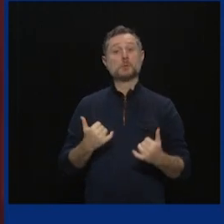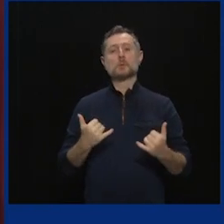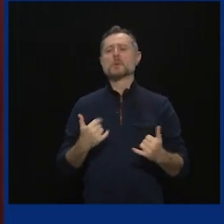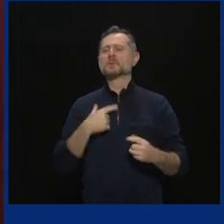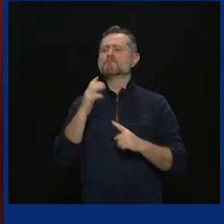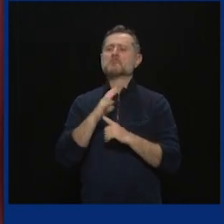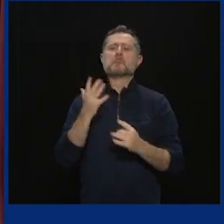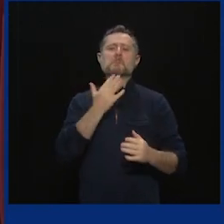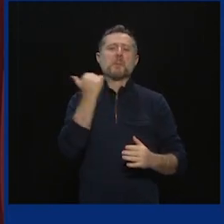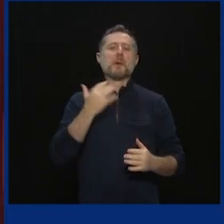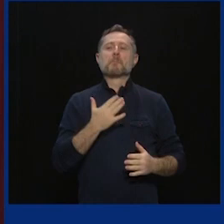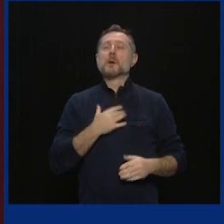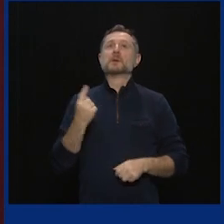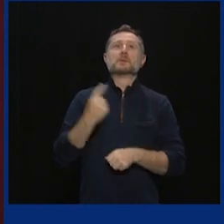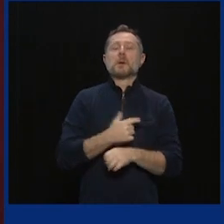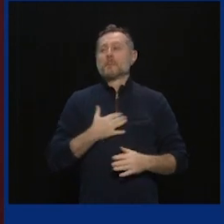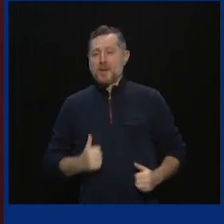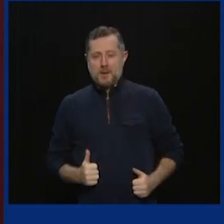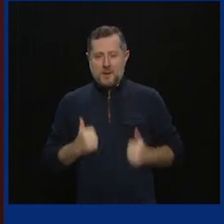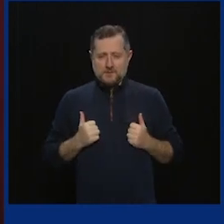thank Chinatown.